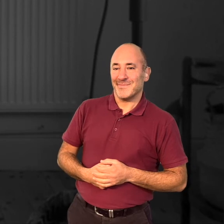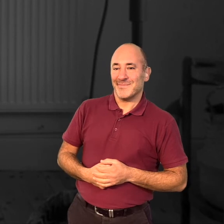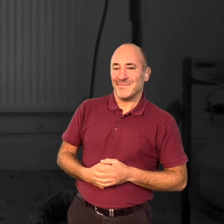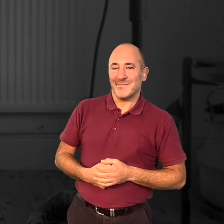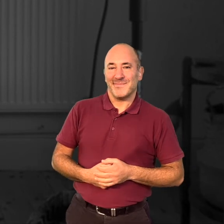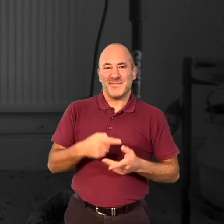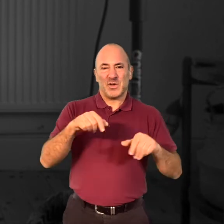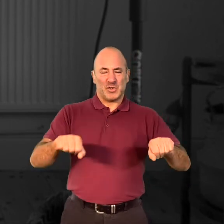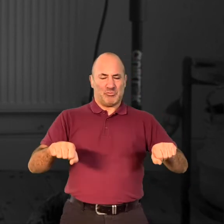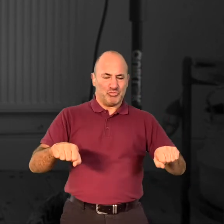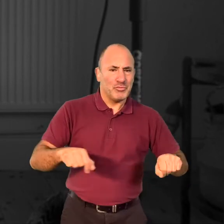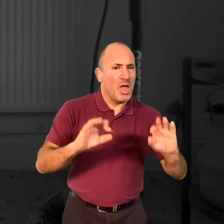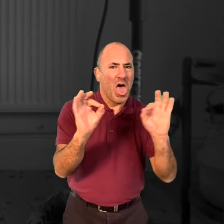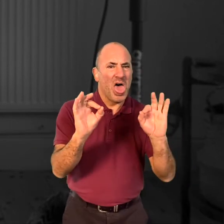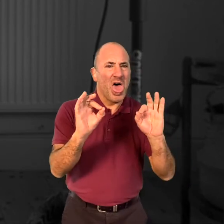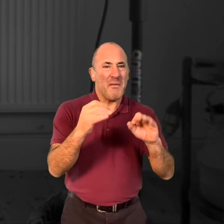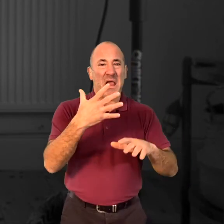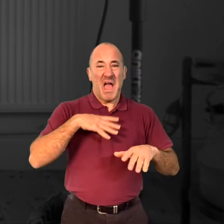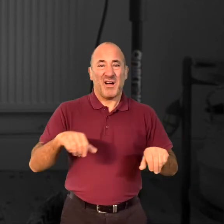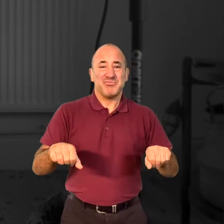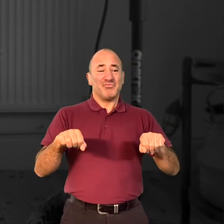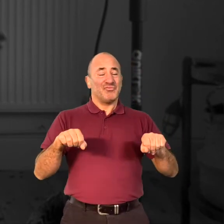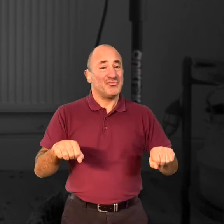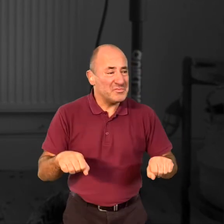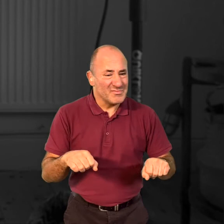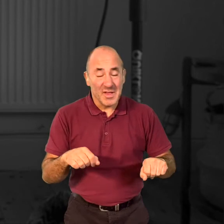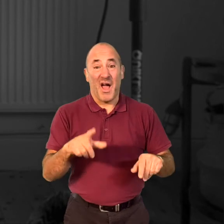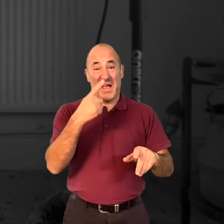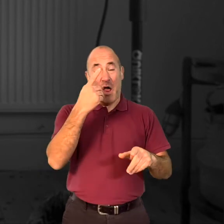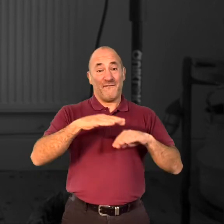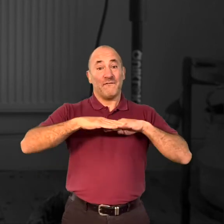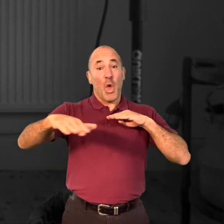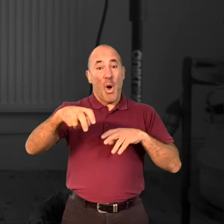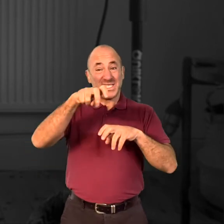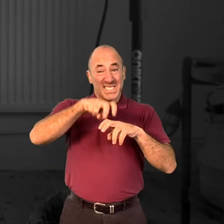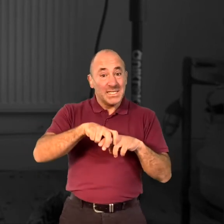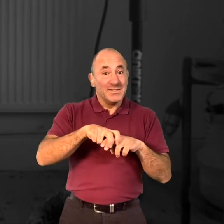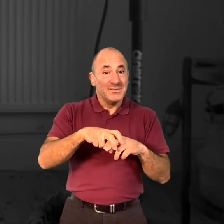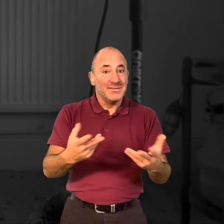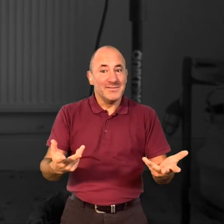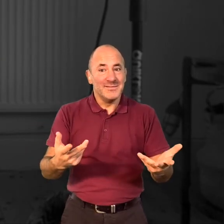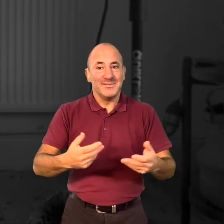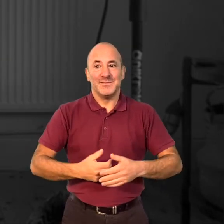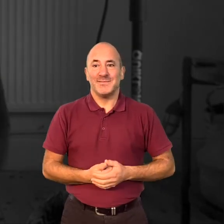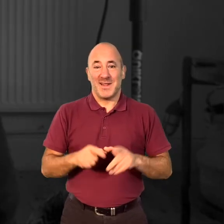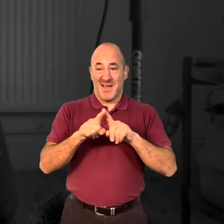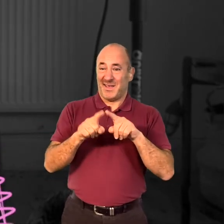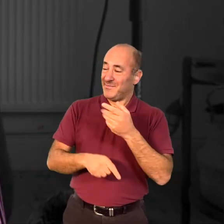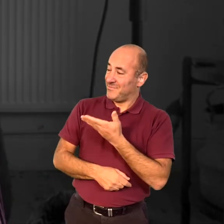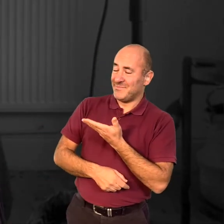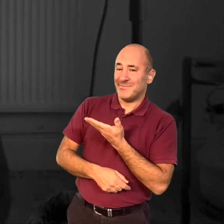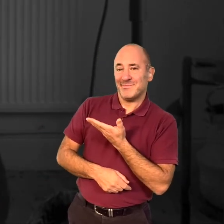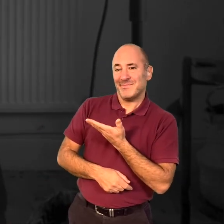If you don't have a rocking chair but you like to rock backwards and forwards, you can sit on the floor still.